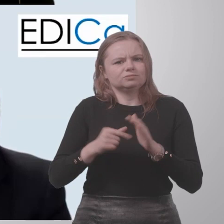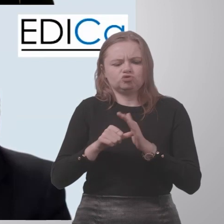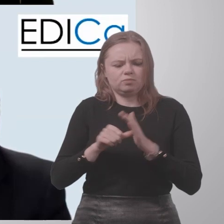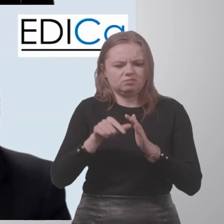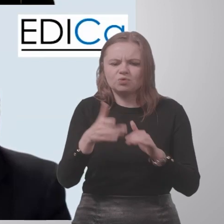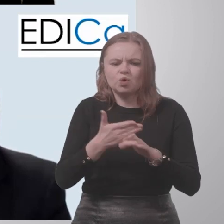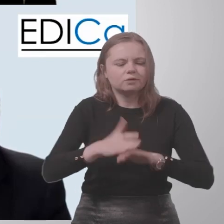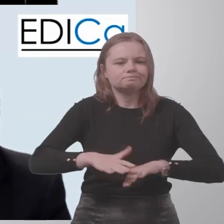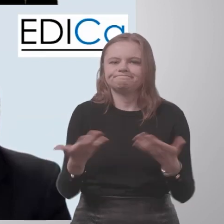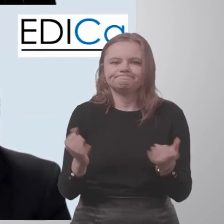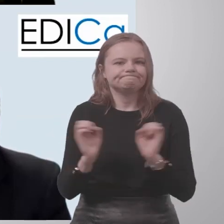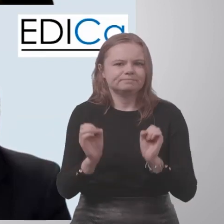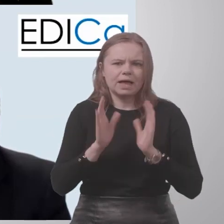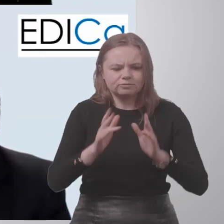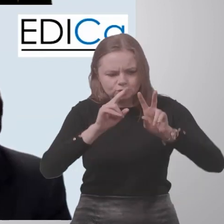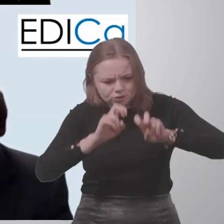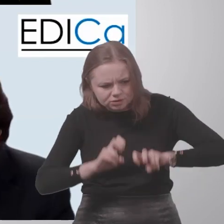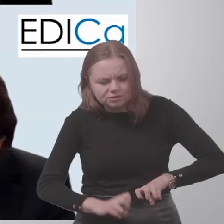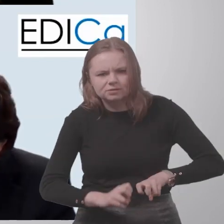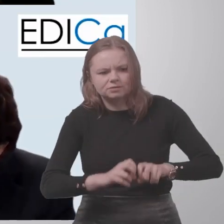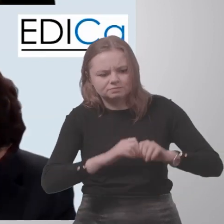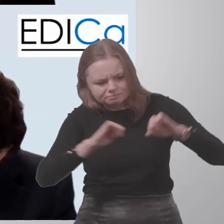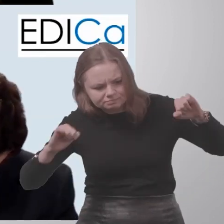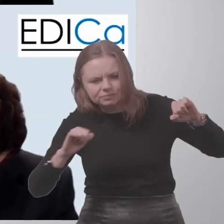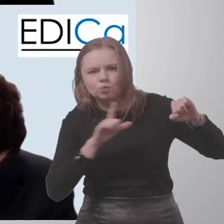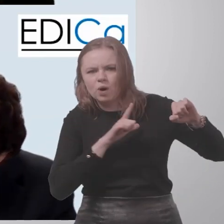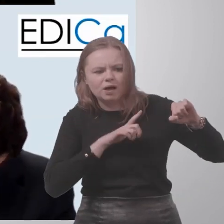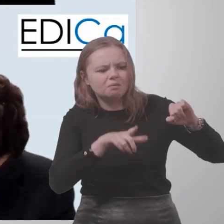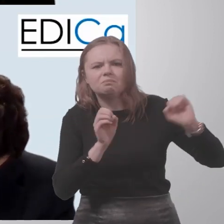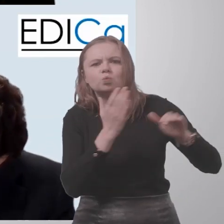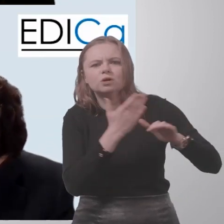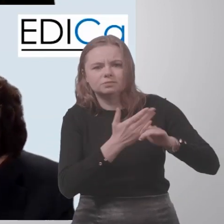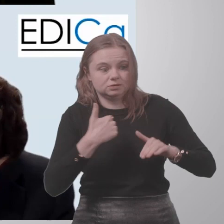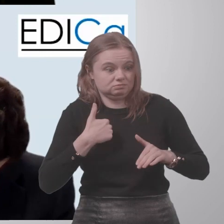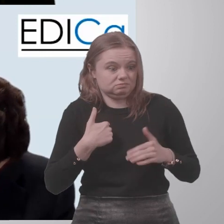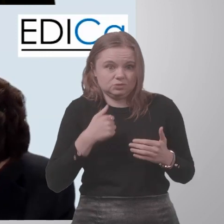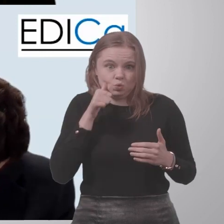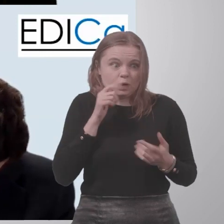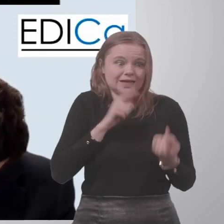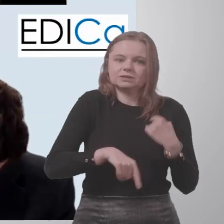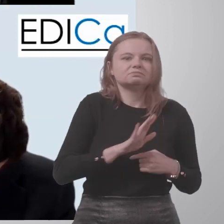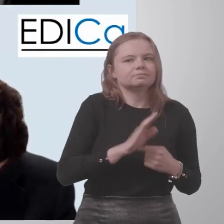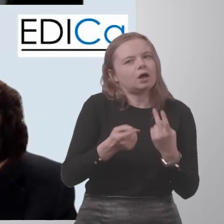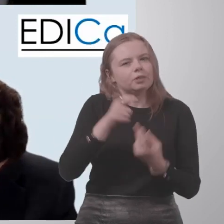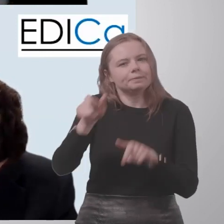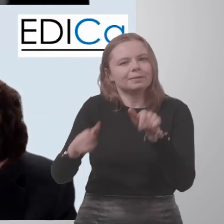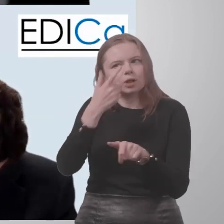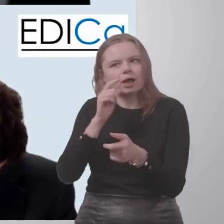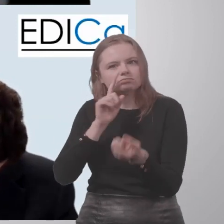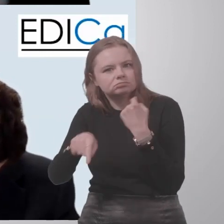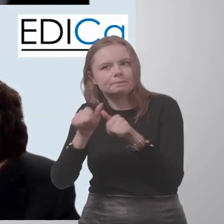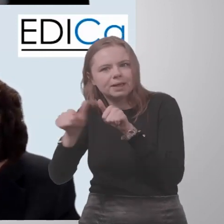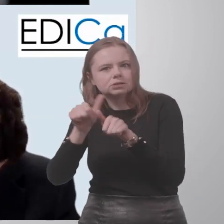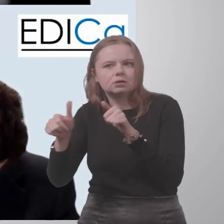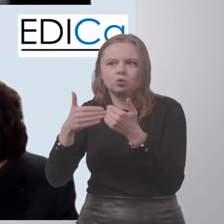therefore it has to be looked at as to why is it not working. But I don't have the answers for that. There's probably other people who can respond to that better and perhaps more diplomatically